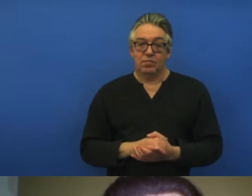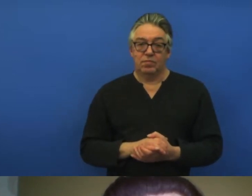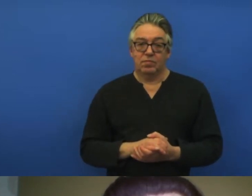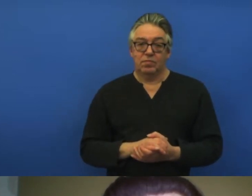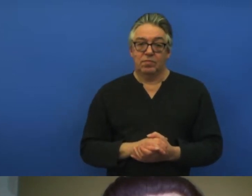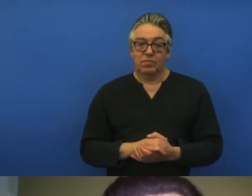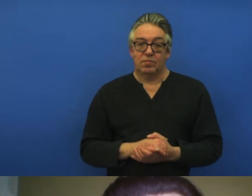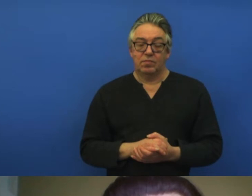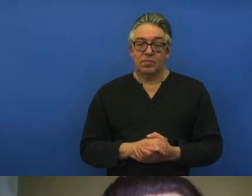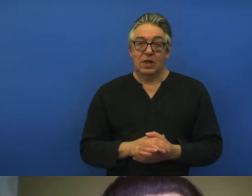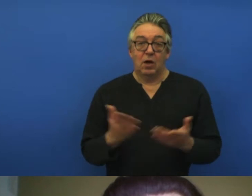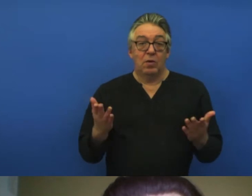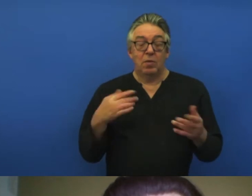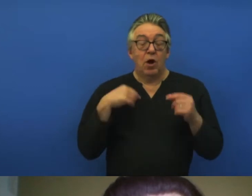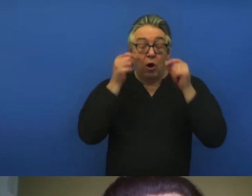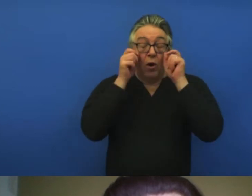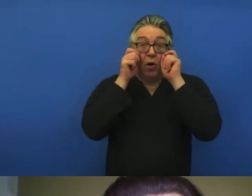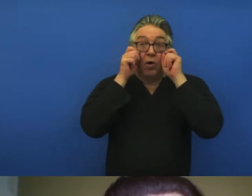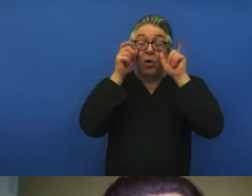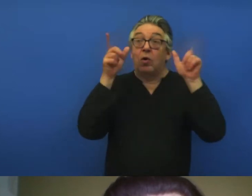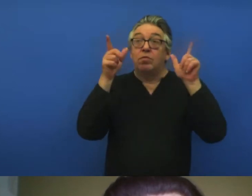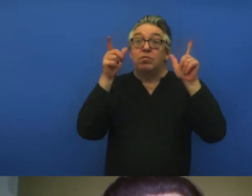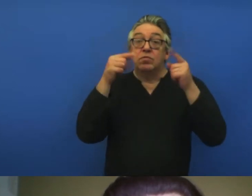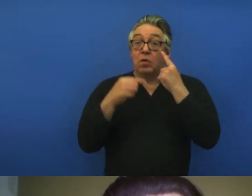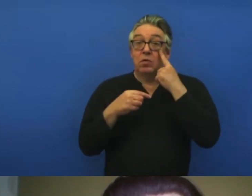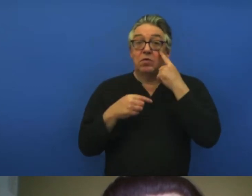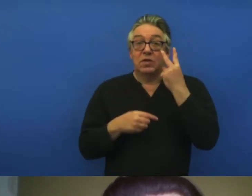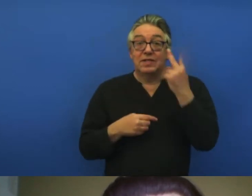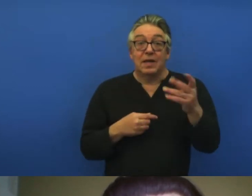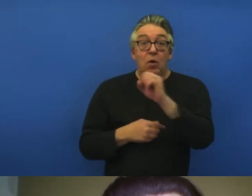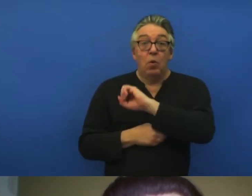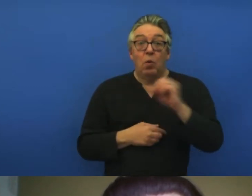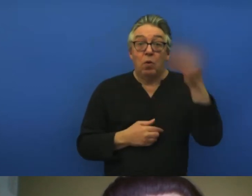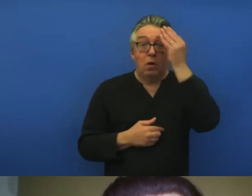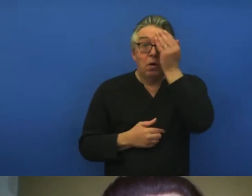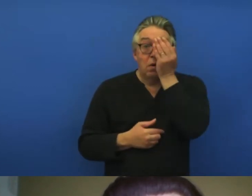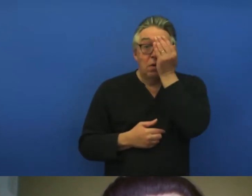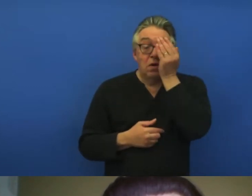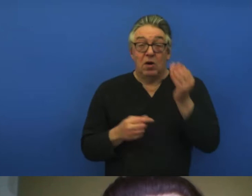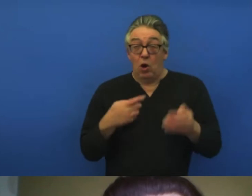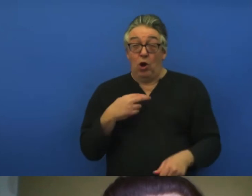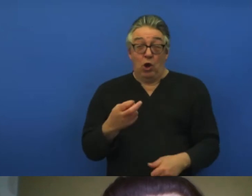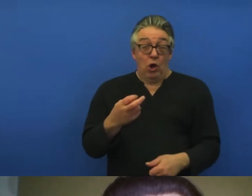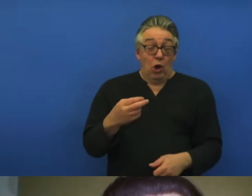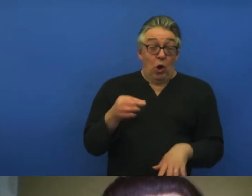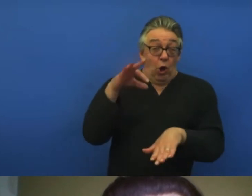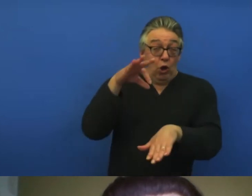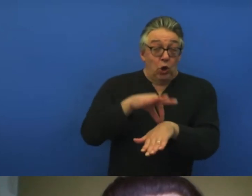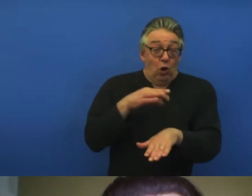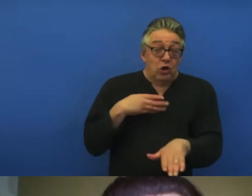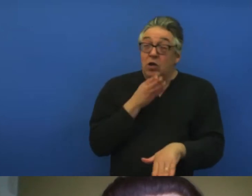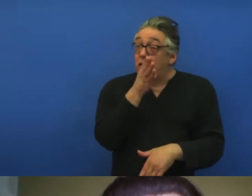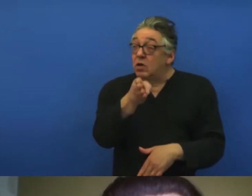eyes, I wouldn't be able to see in my blind eye. I consulted a lot of doctors, and in 2009